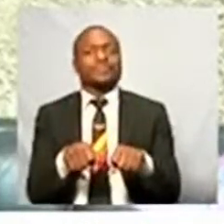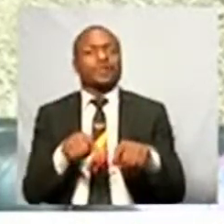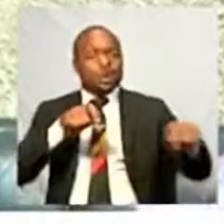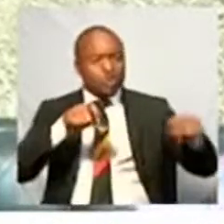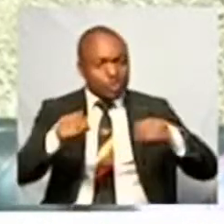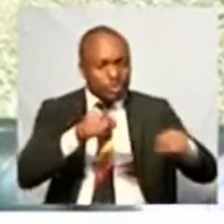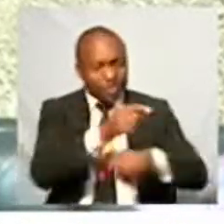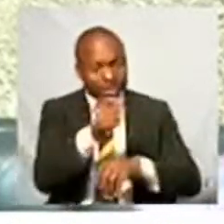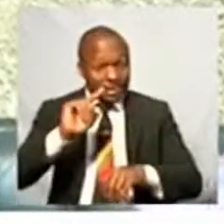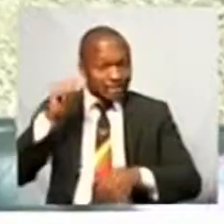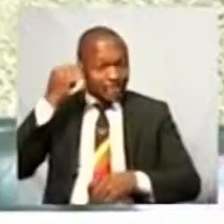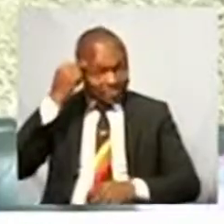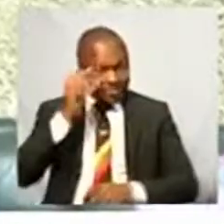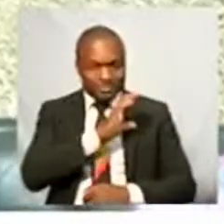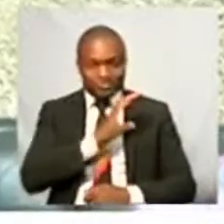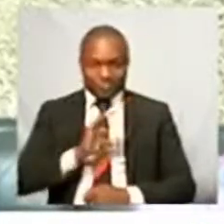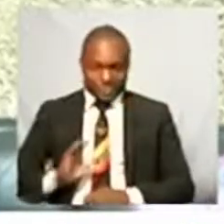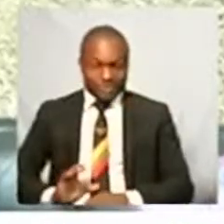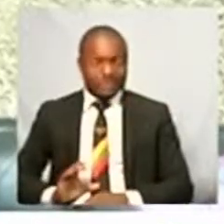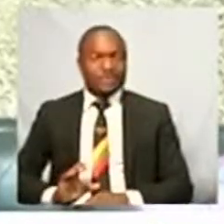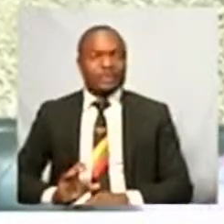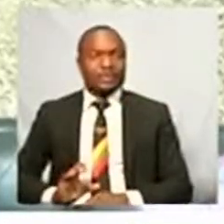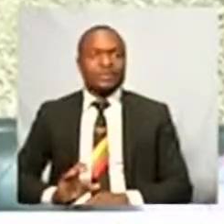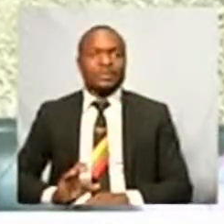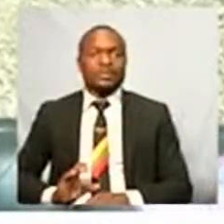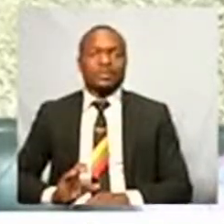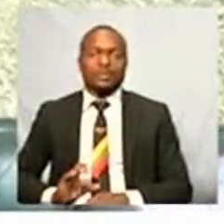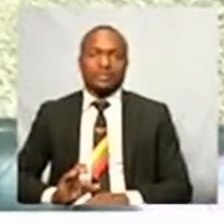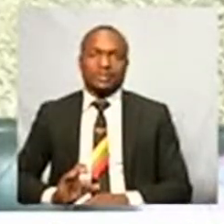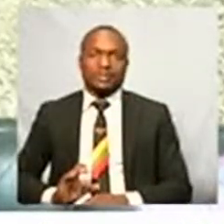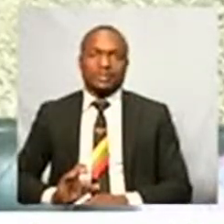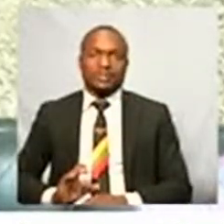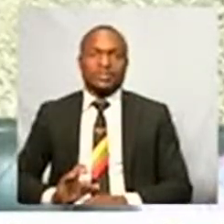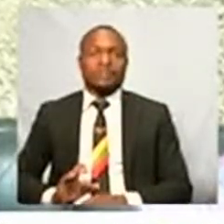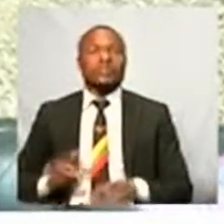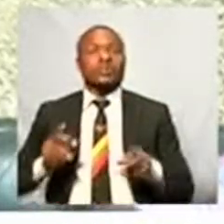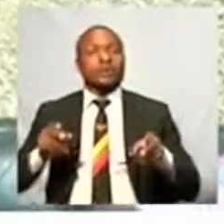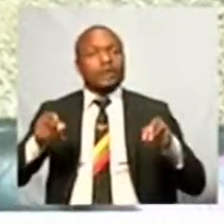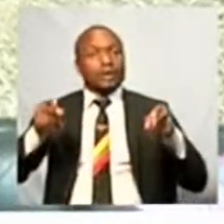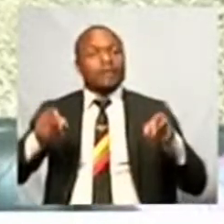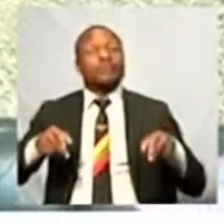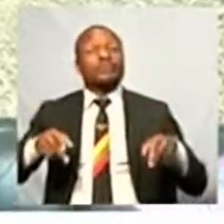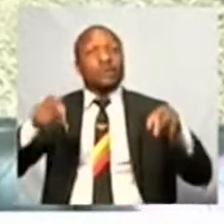run these parastatals to greater heights.